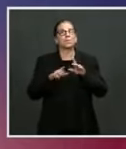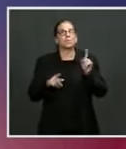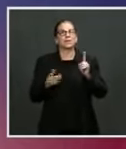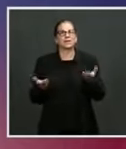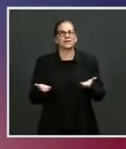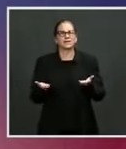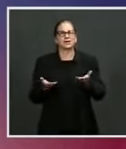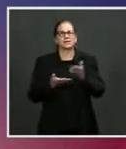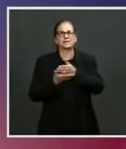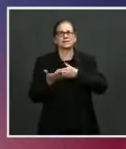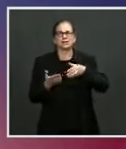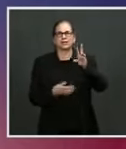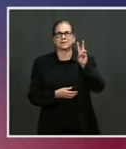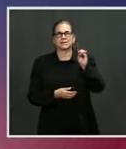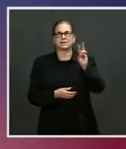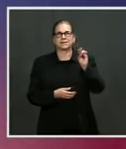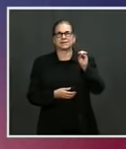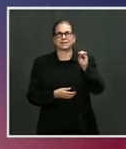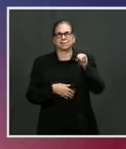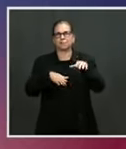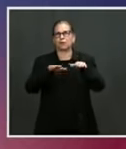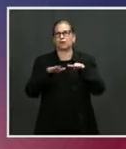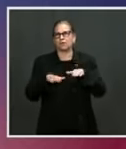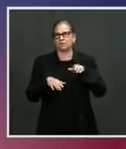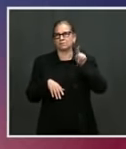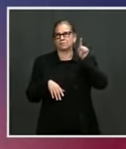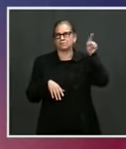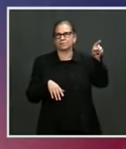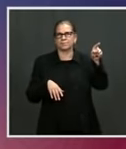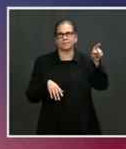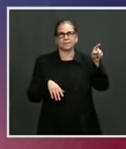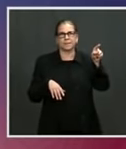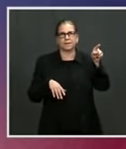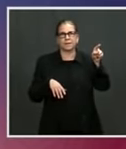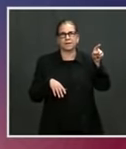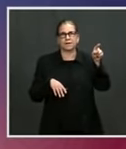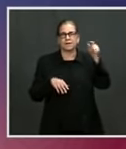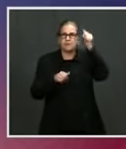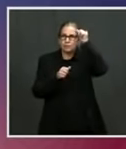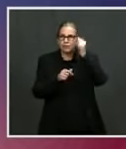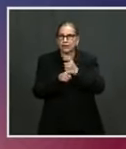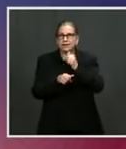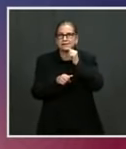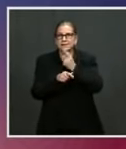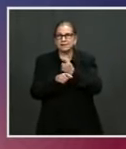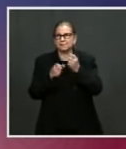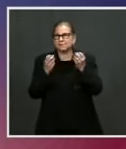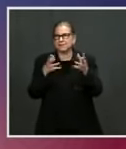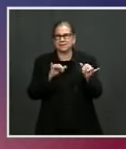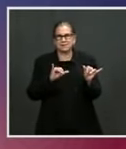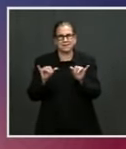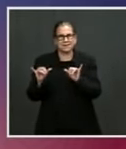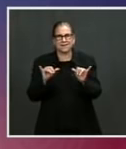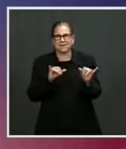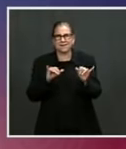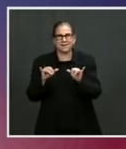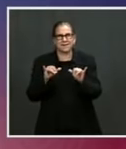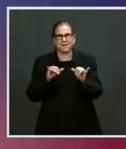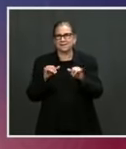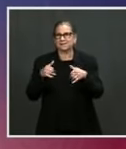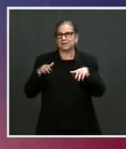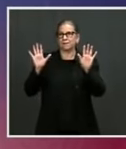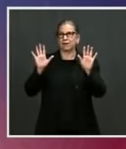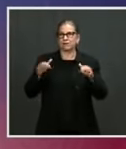alongside so many of his brothers and sisters in arms who made the ultimate sacrifice in action in this longest of